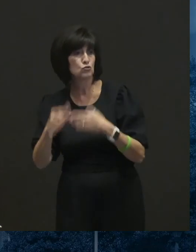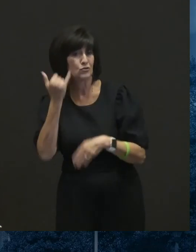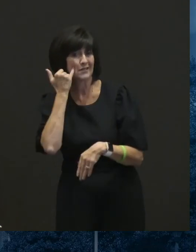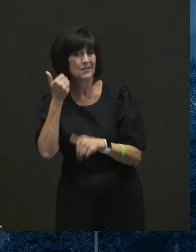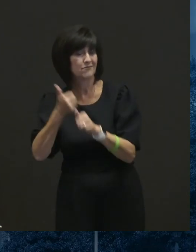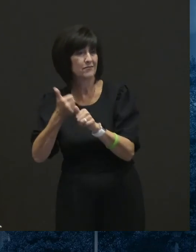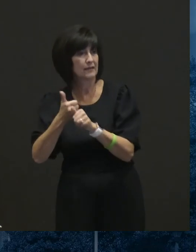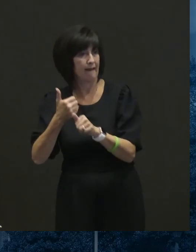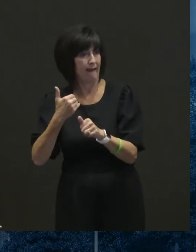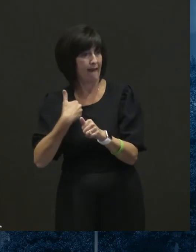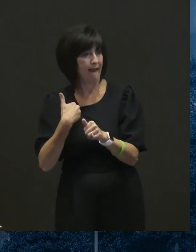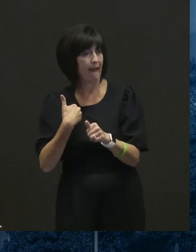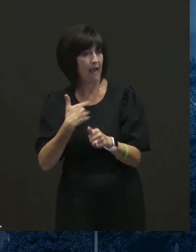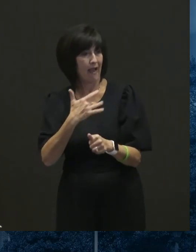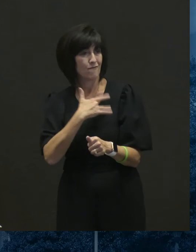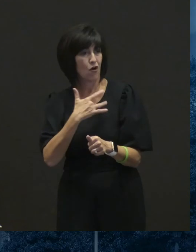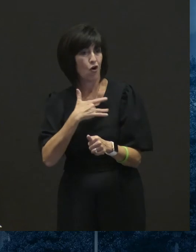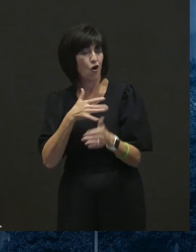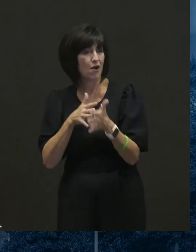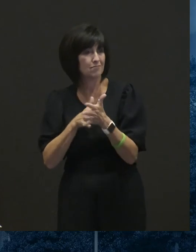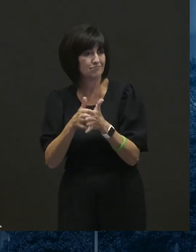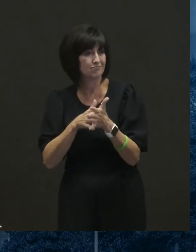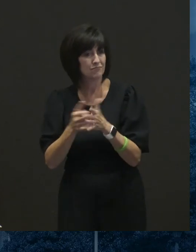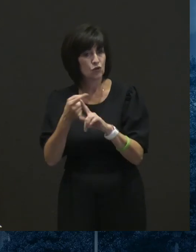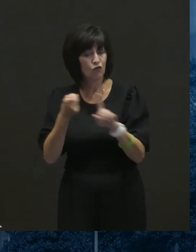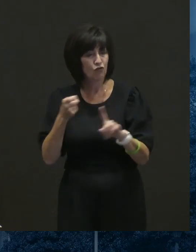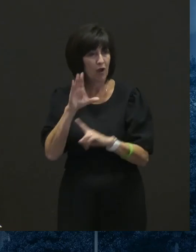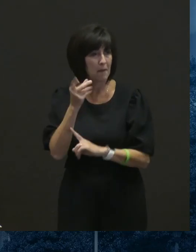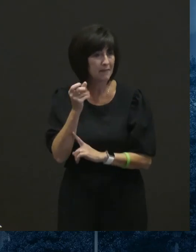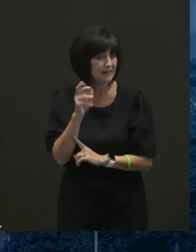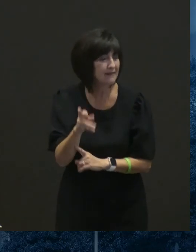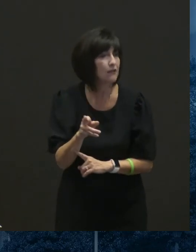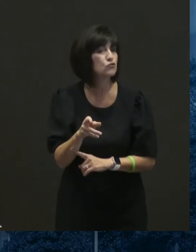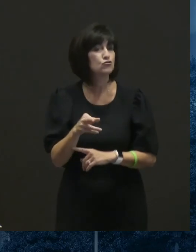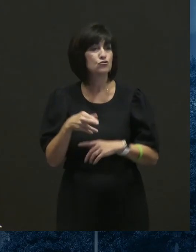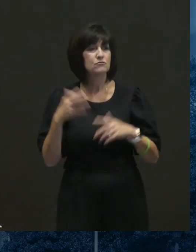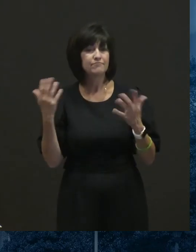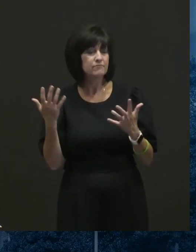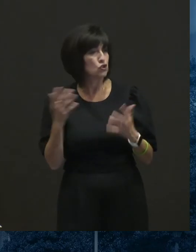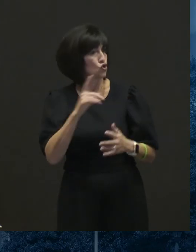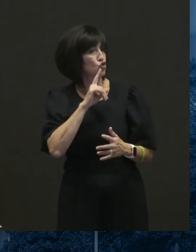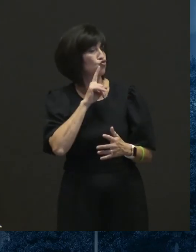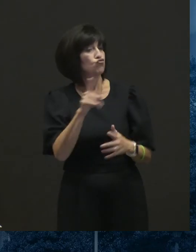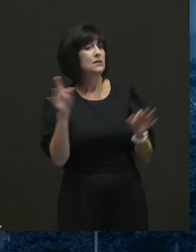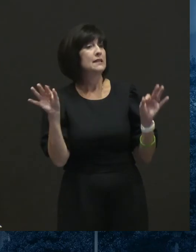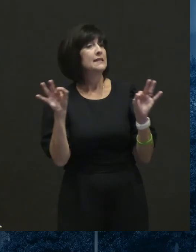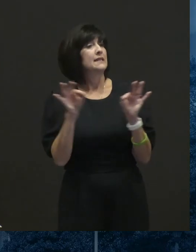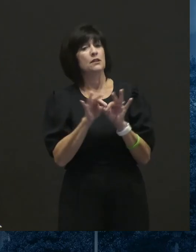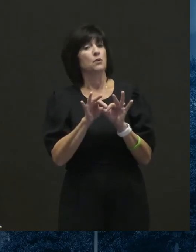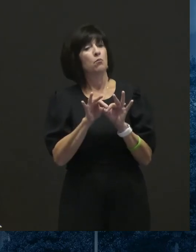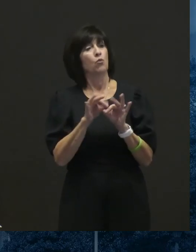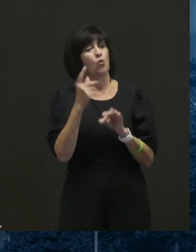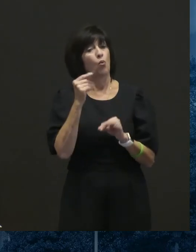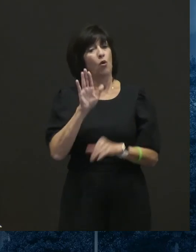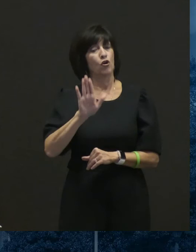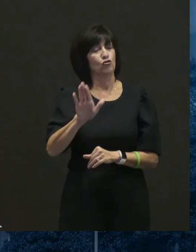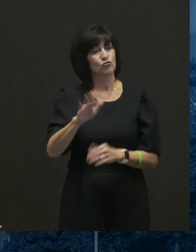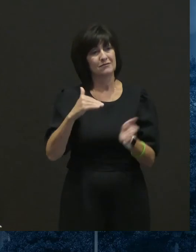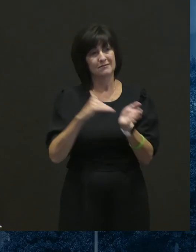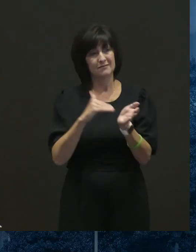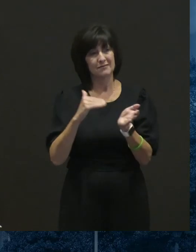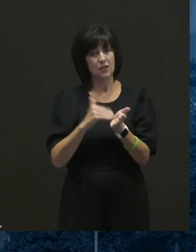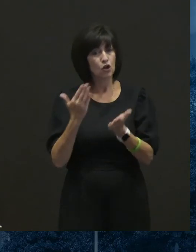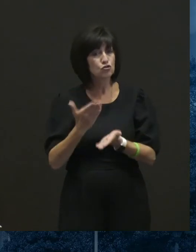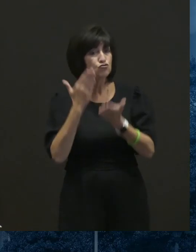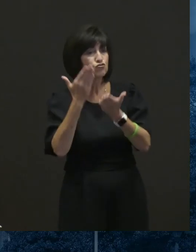to an individual's healthcare providers to get, a recommendation as far as what's safest. But again,